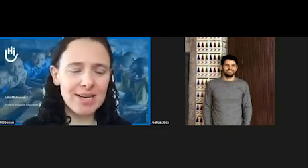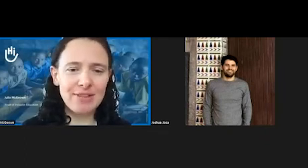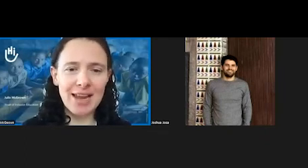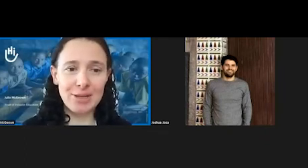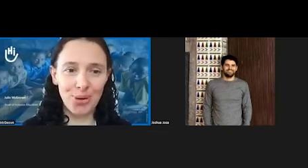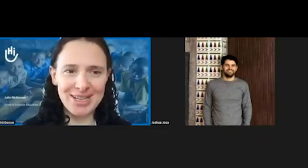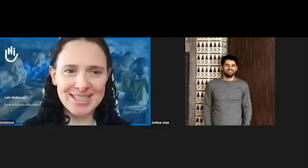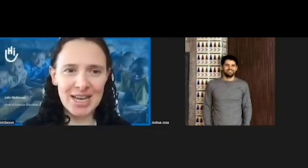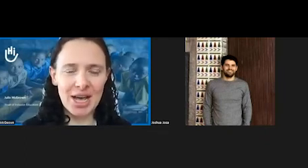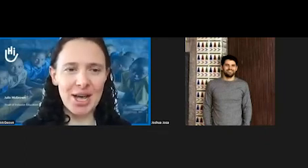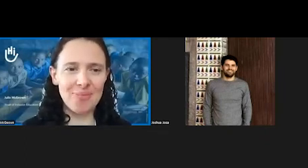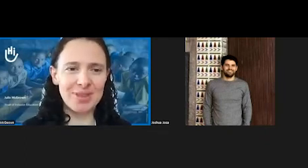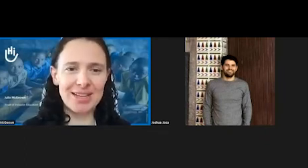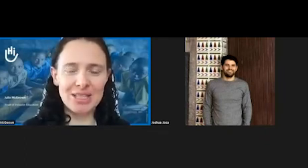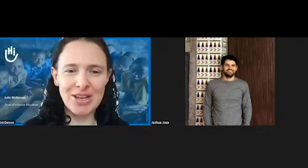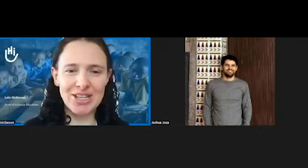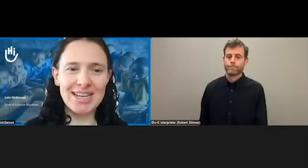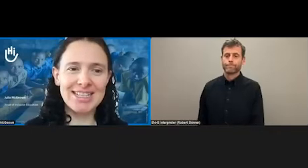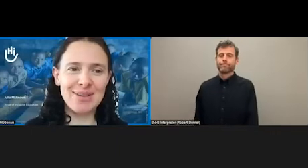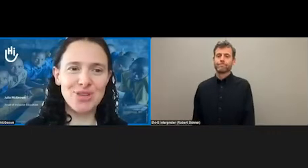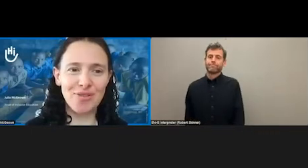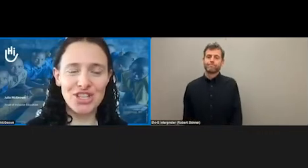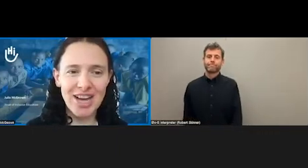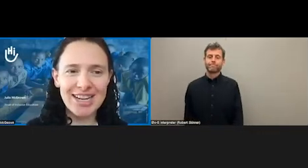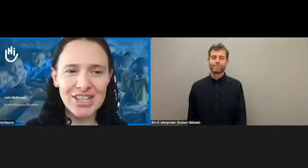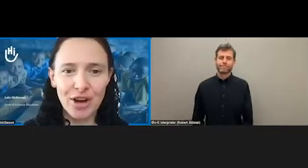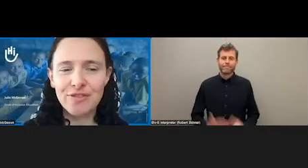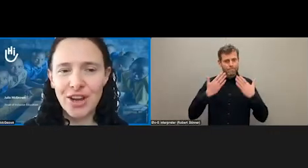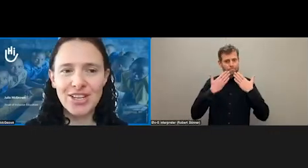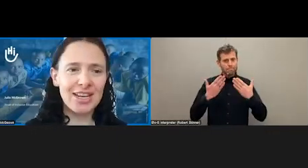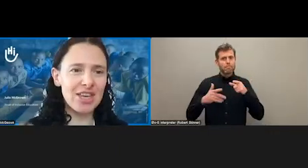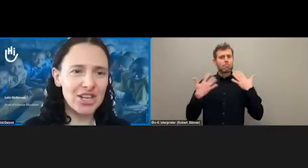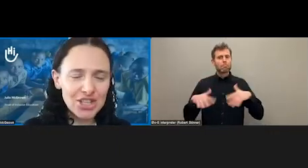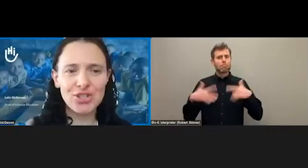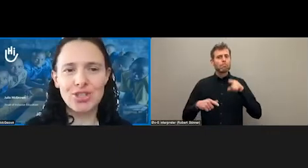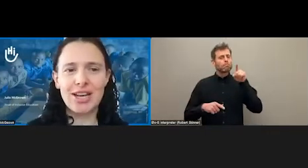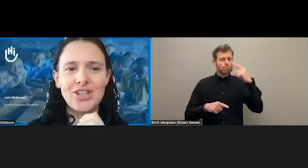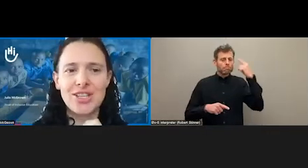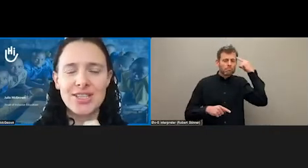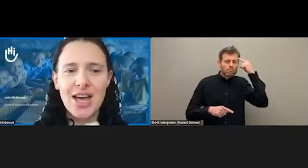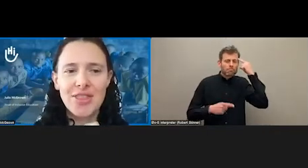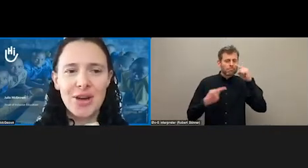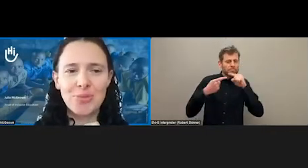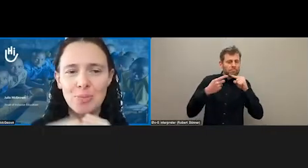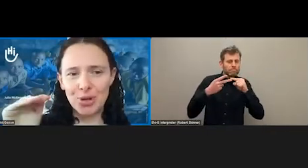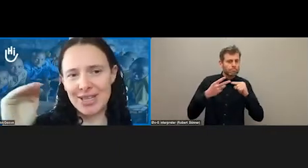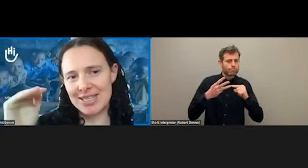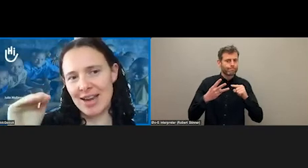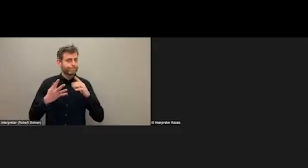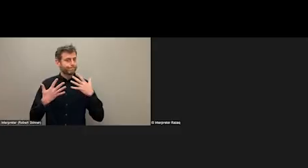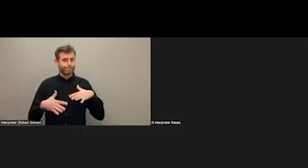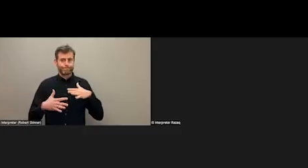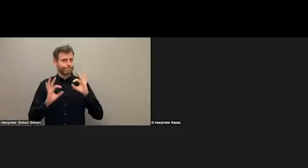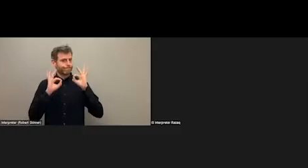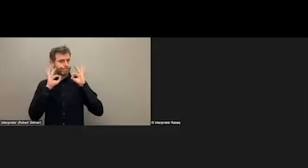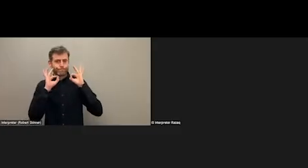a really valid point, especially in terms of the challenge of funding and the additional challenges that will put this right